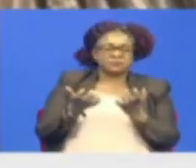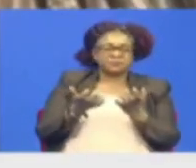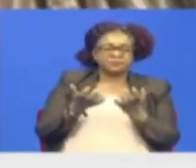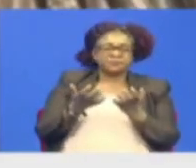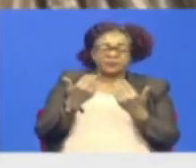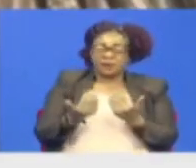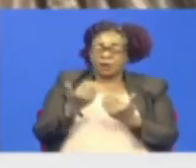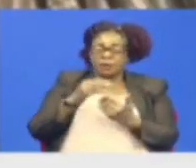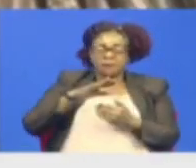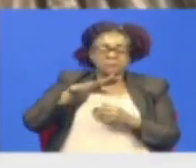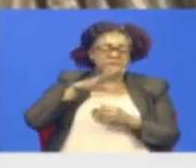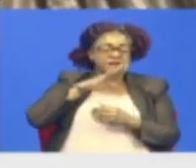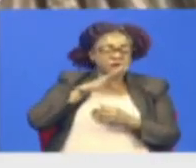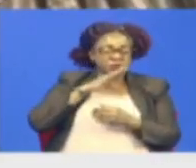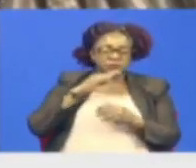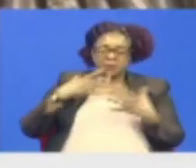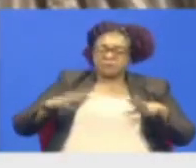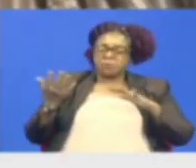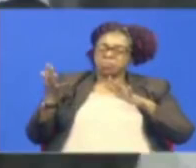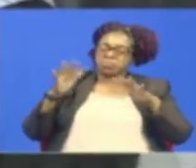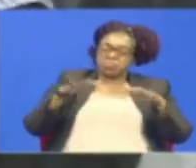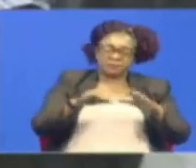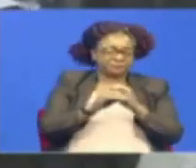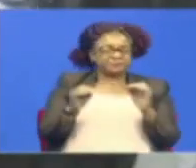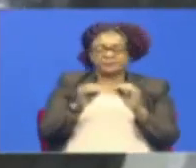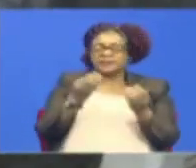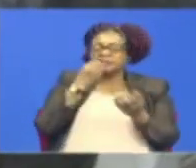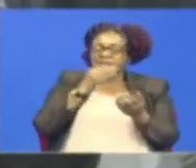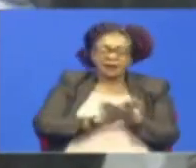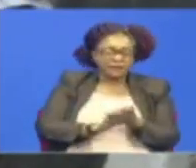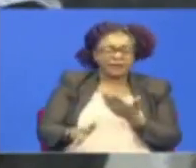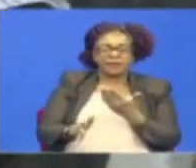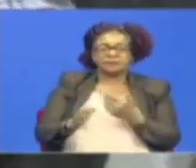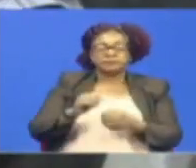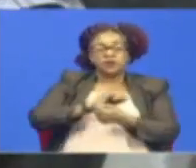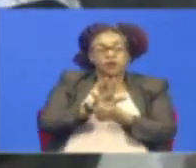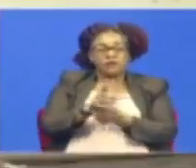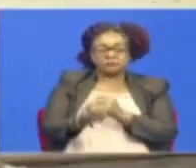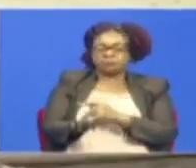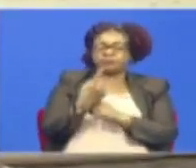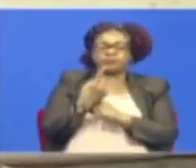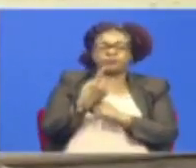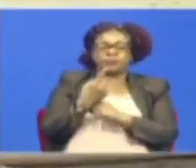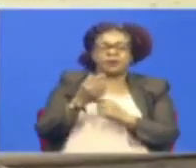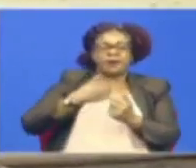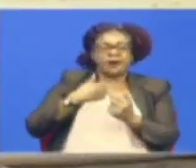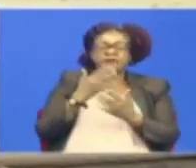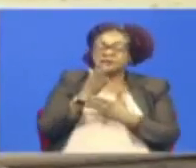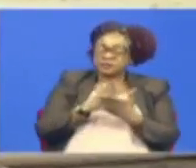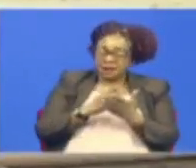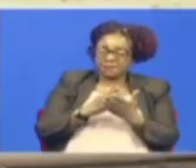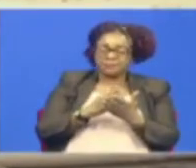wengi hawatakikani. So kukula pia haiko. COVID-19 struck and unceremoniously laid some livelihoods into